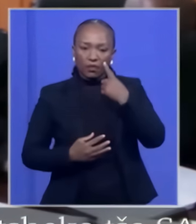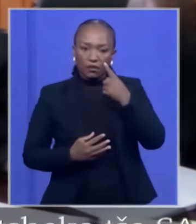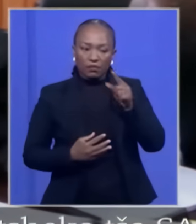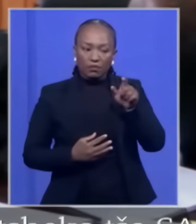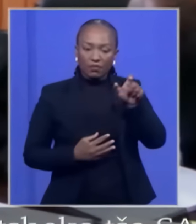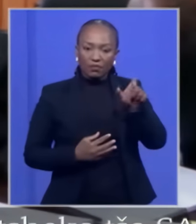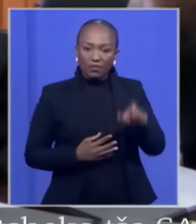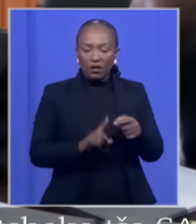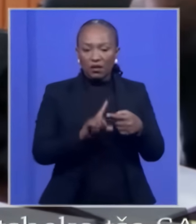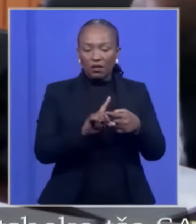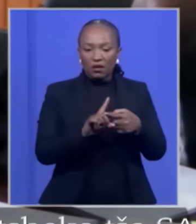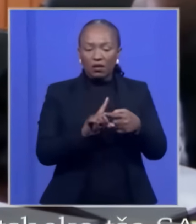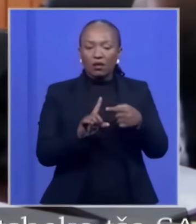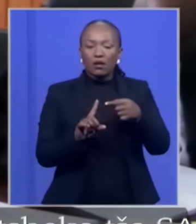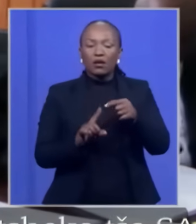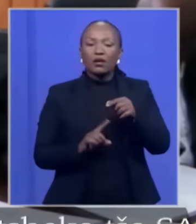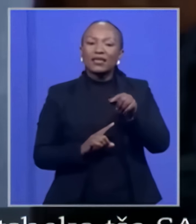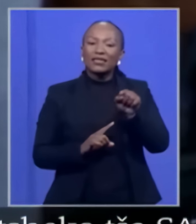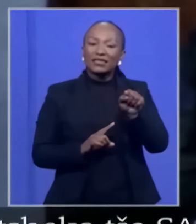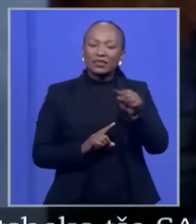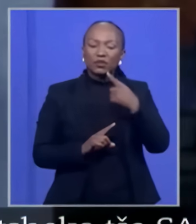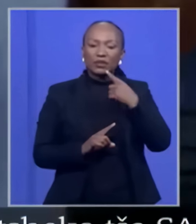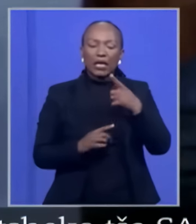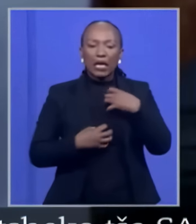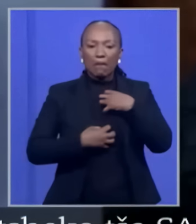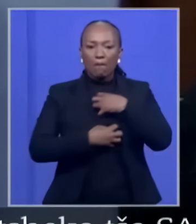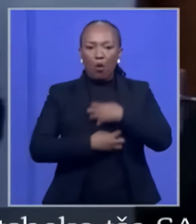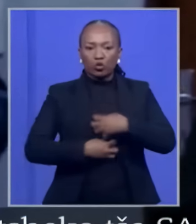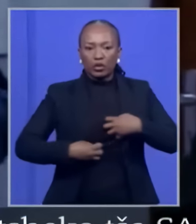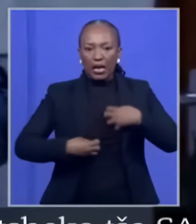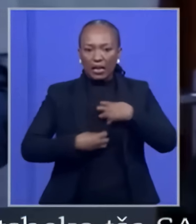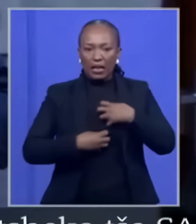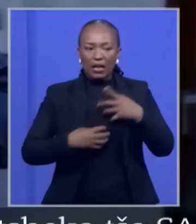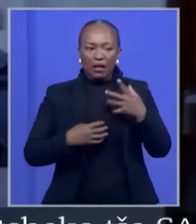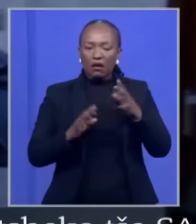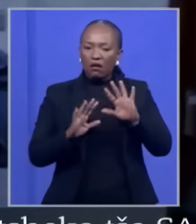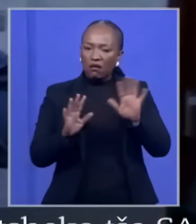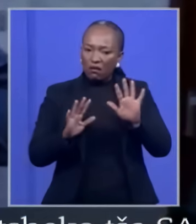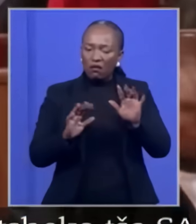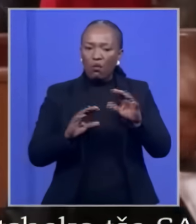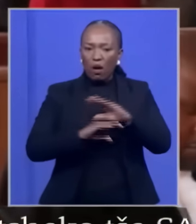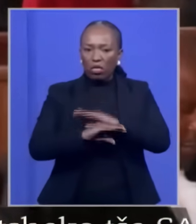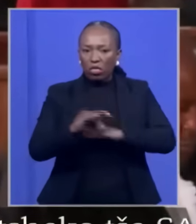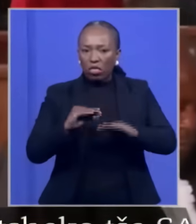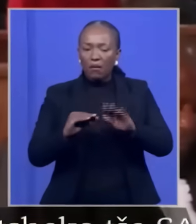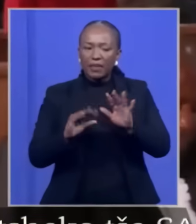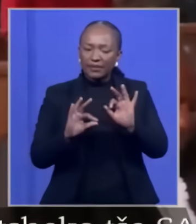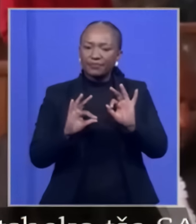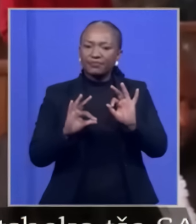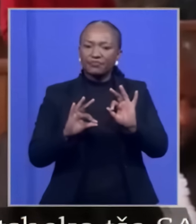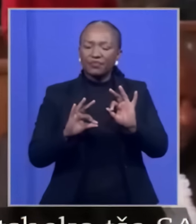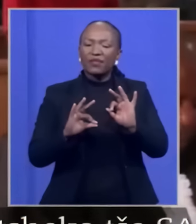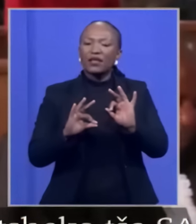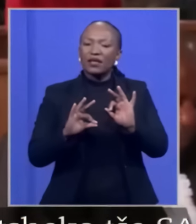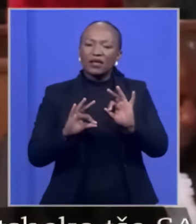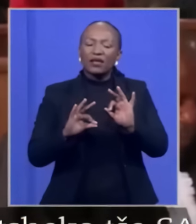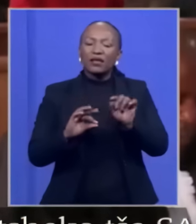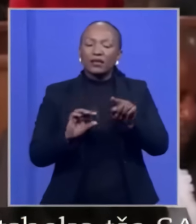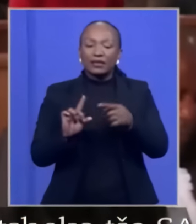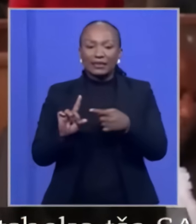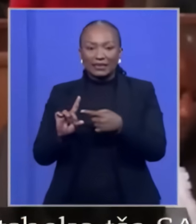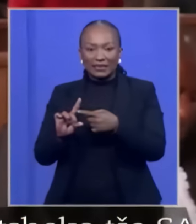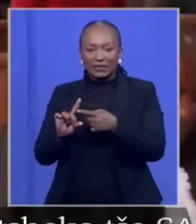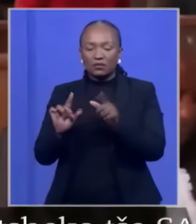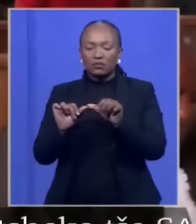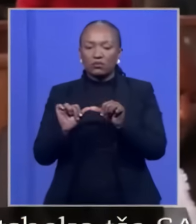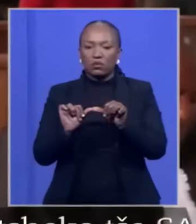Siko Sengina gore a ska tšewa ke maikutlo le go gatelela mabarebare nakong ya ge a efa bohlatse. Sengina o tla tšwela pele go